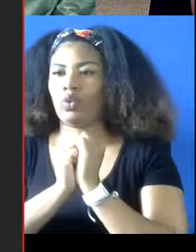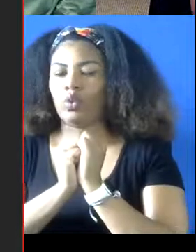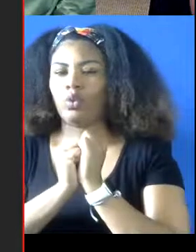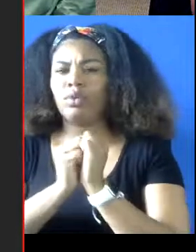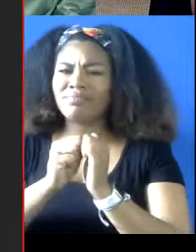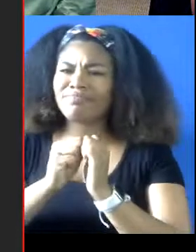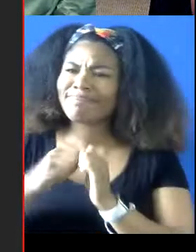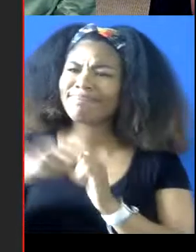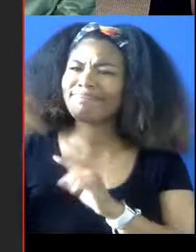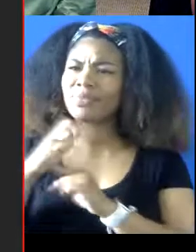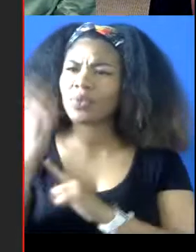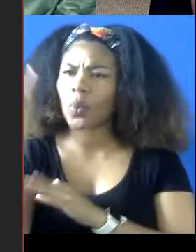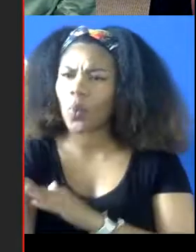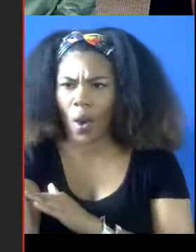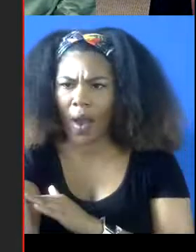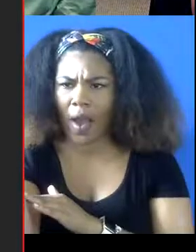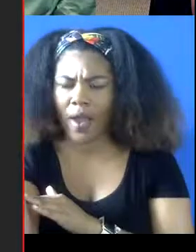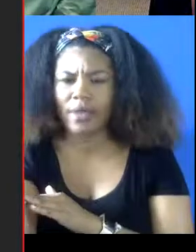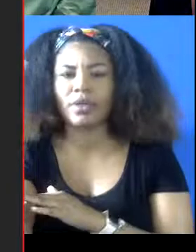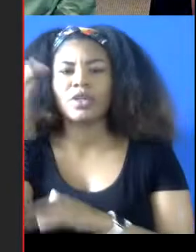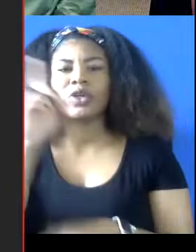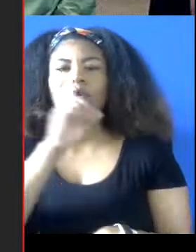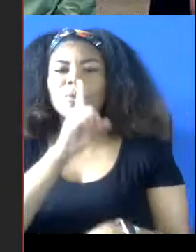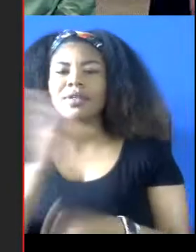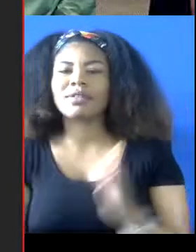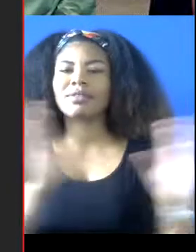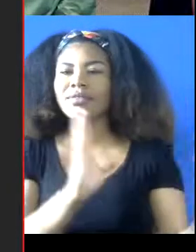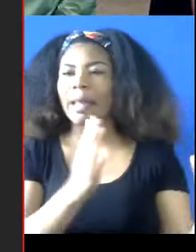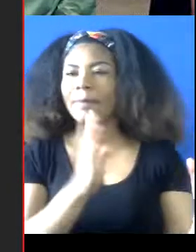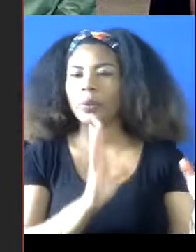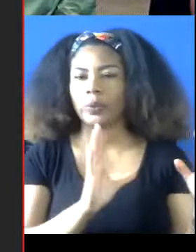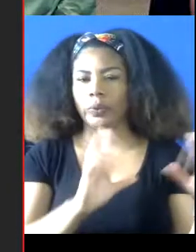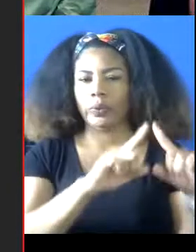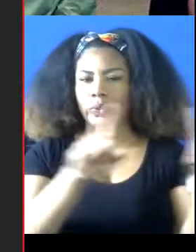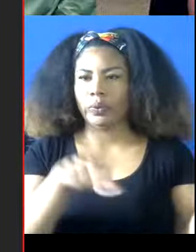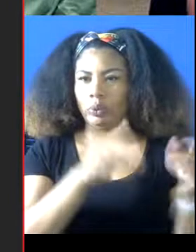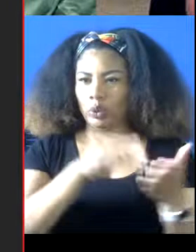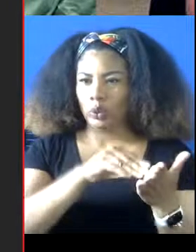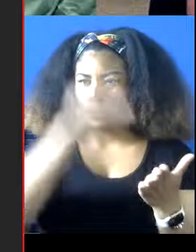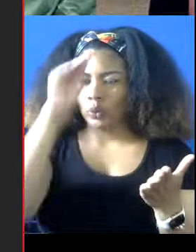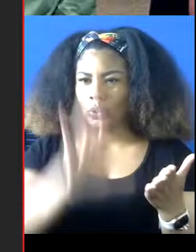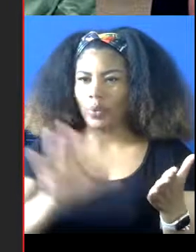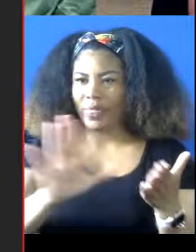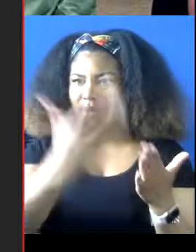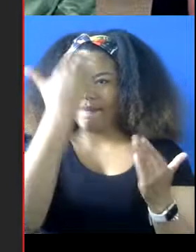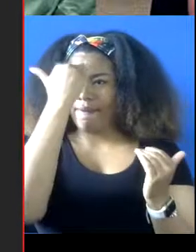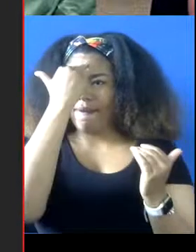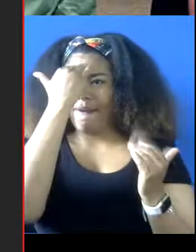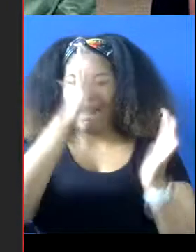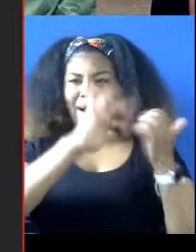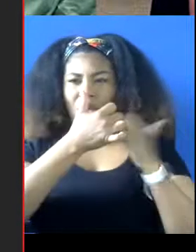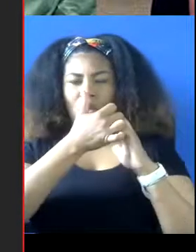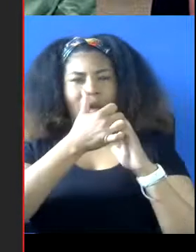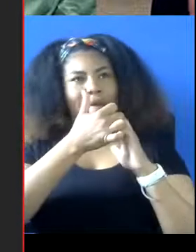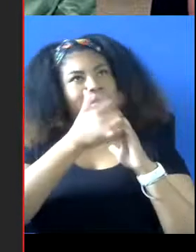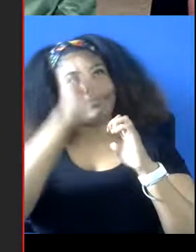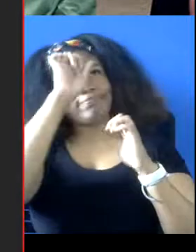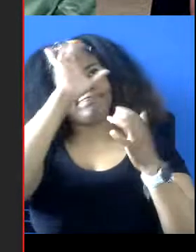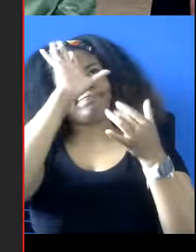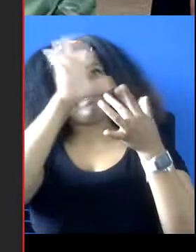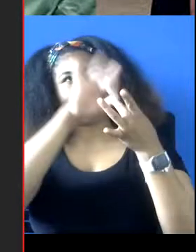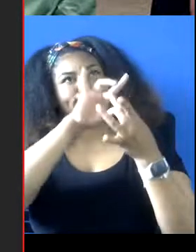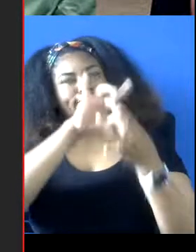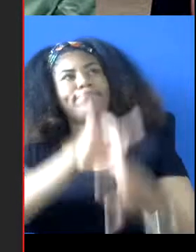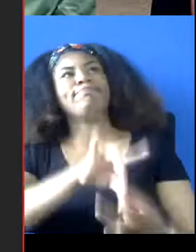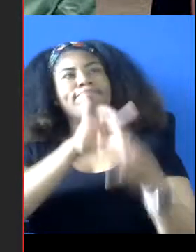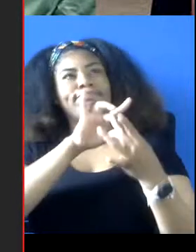an opportunity to construct for our students to construct knowledge, and that's obviously one of our primary goals. And they do